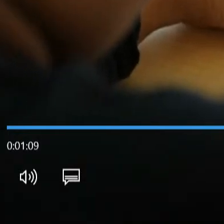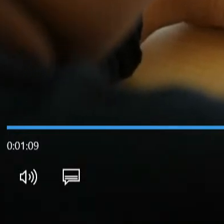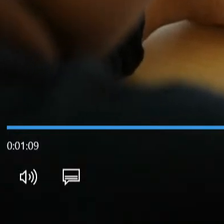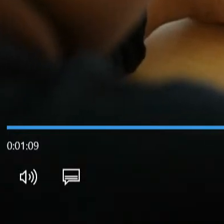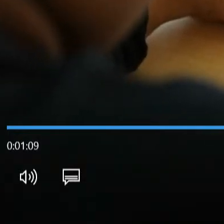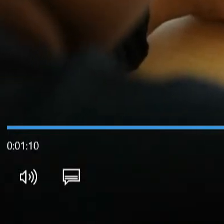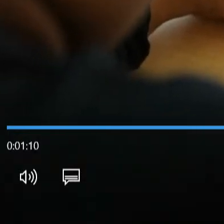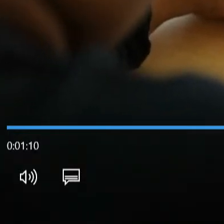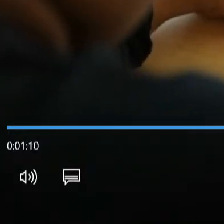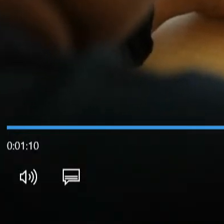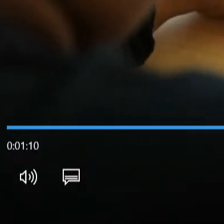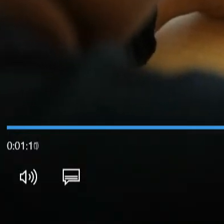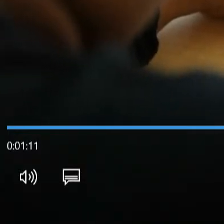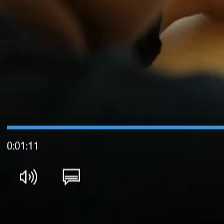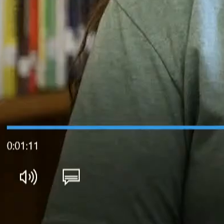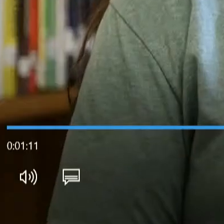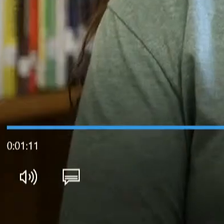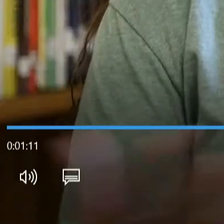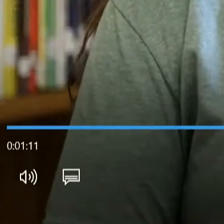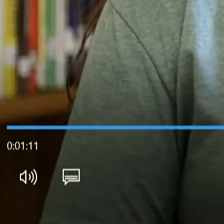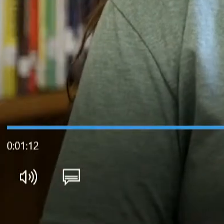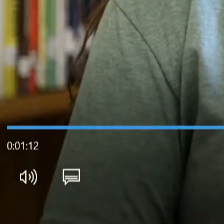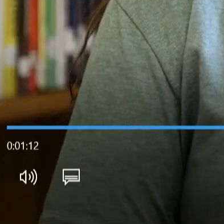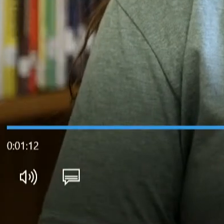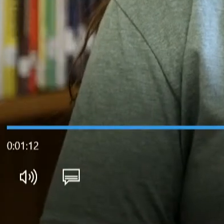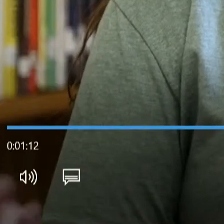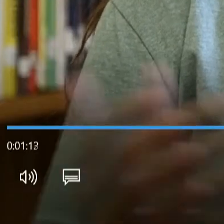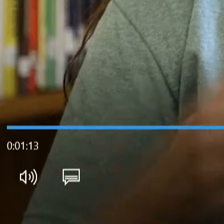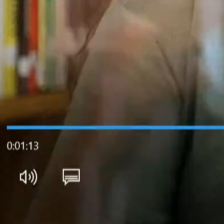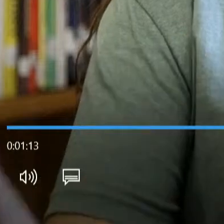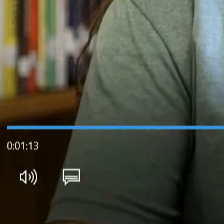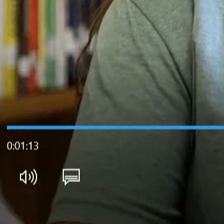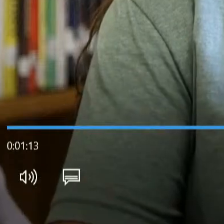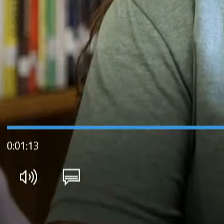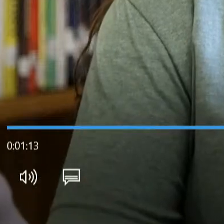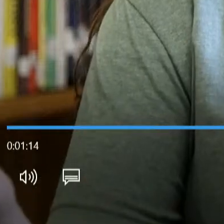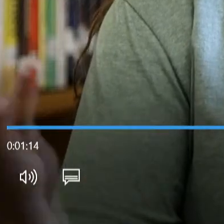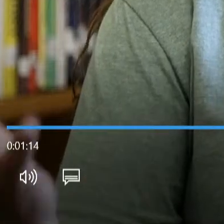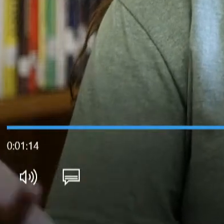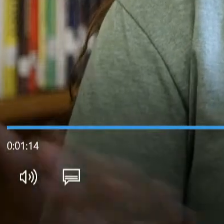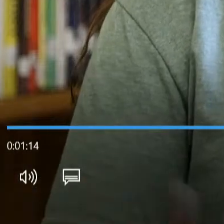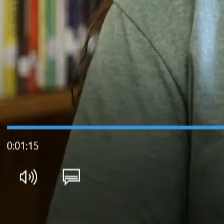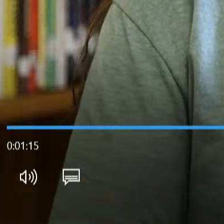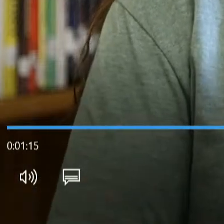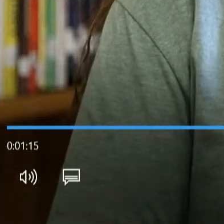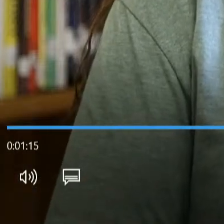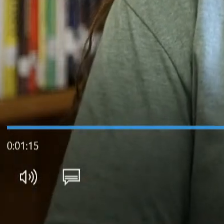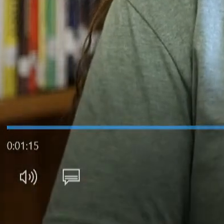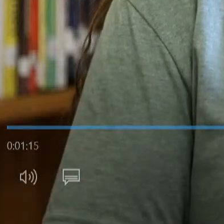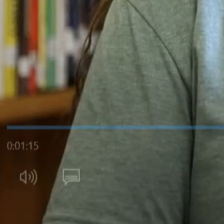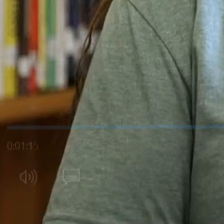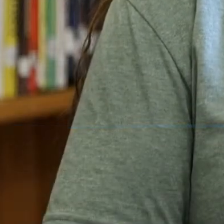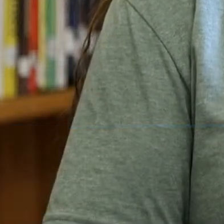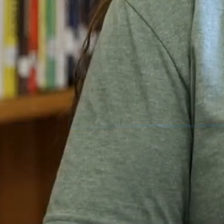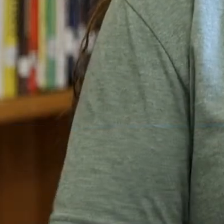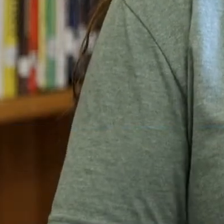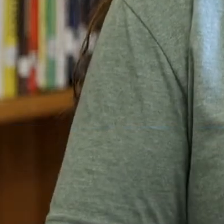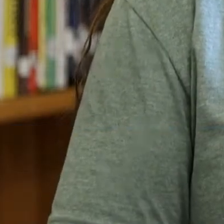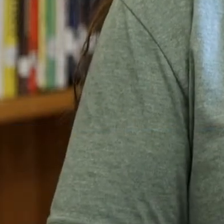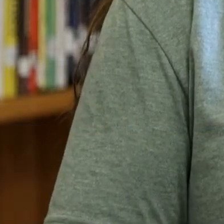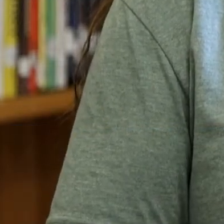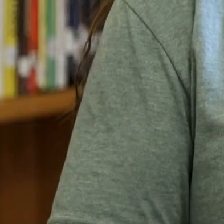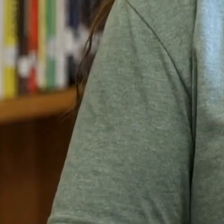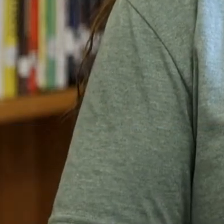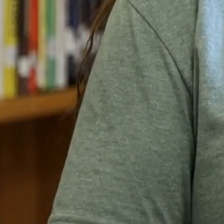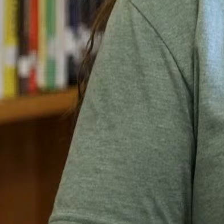there for 12 years. The teacher that worked across the hall from me was getting her BCBA, and so I